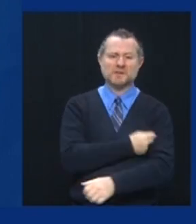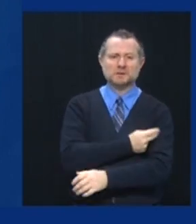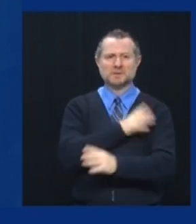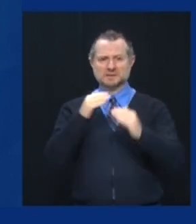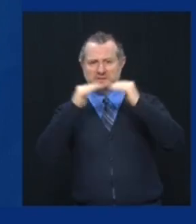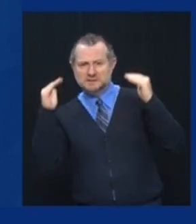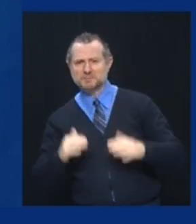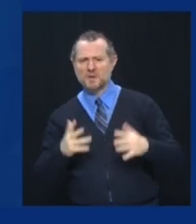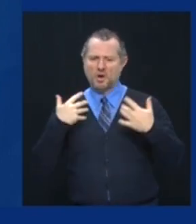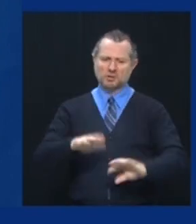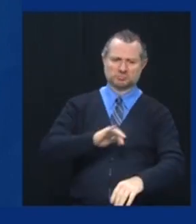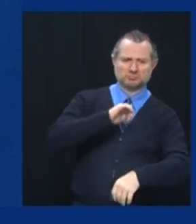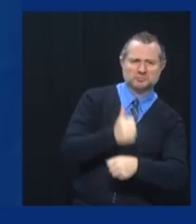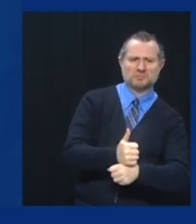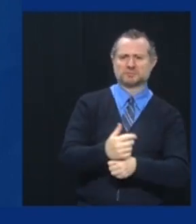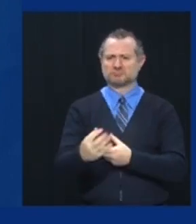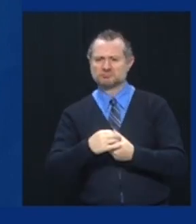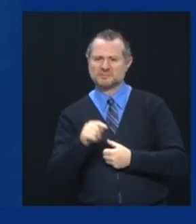part of this effort.